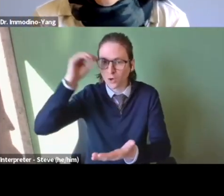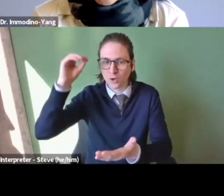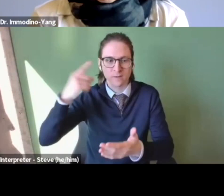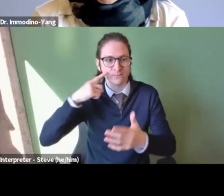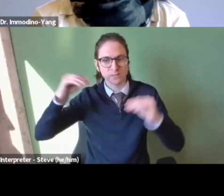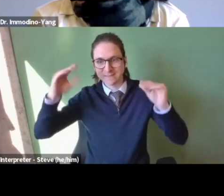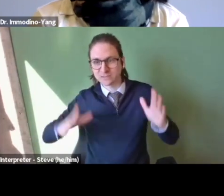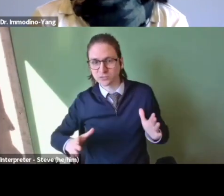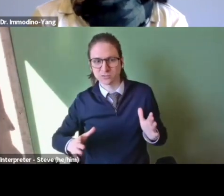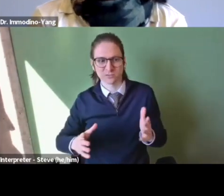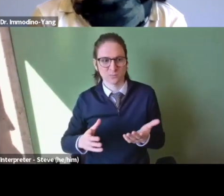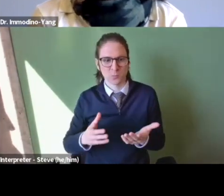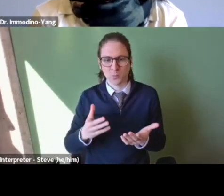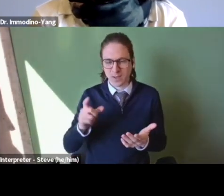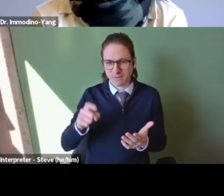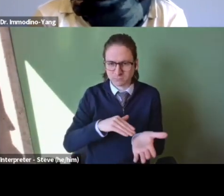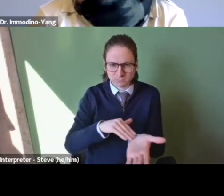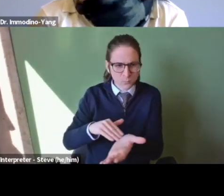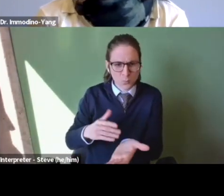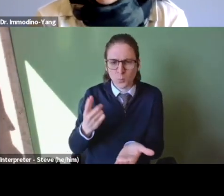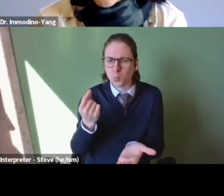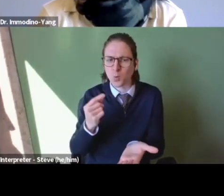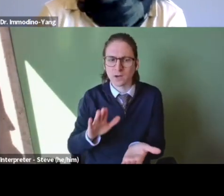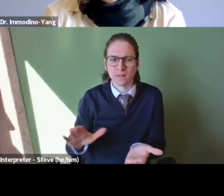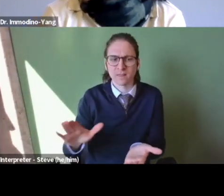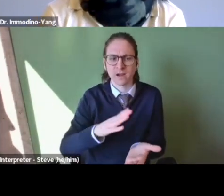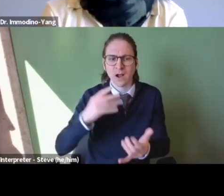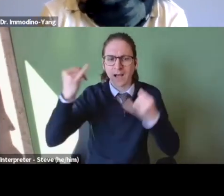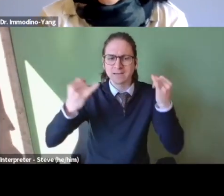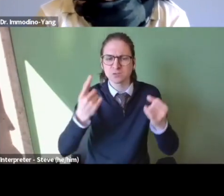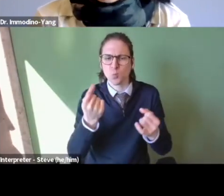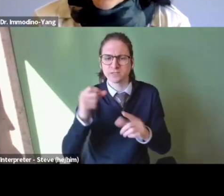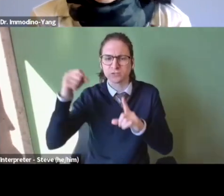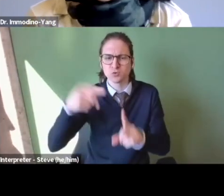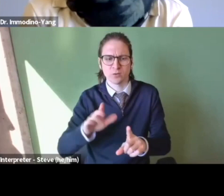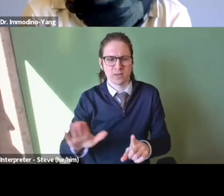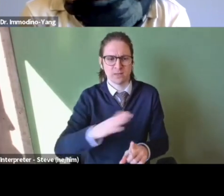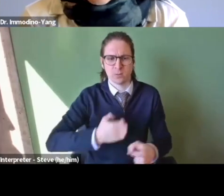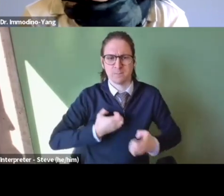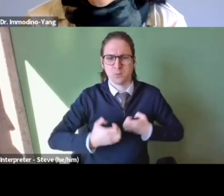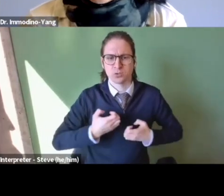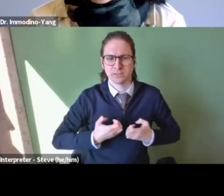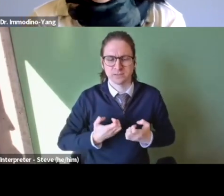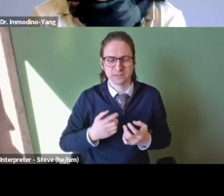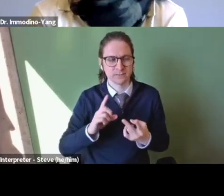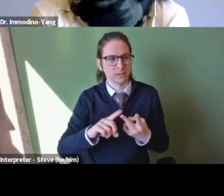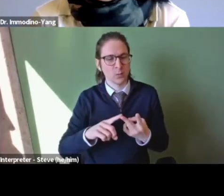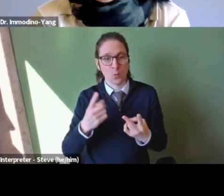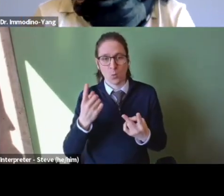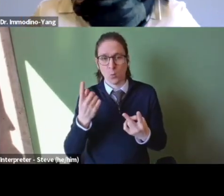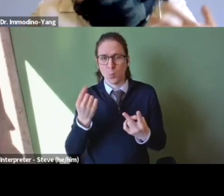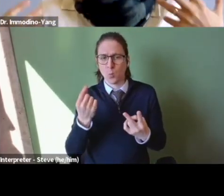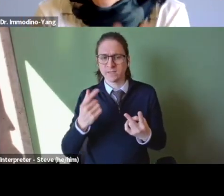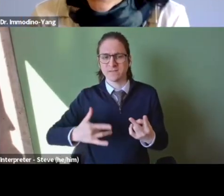about? What does it feel like to think about this right now? What are they